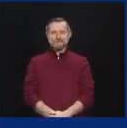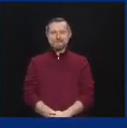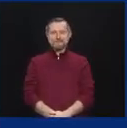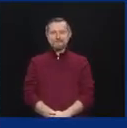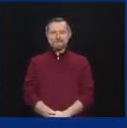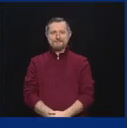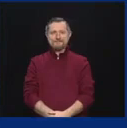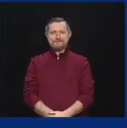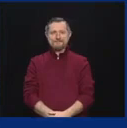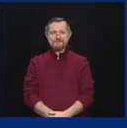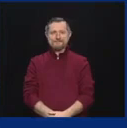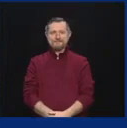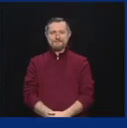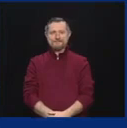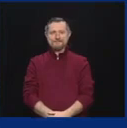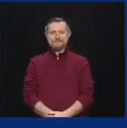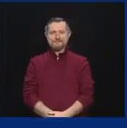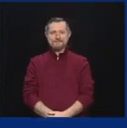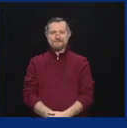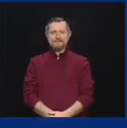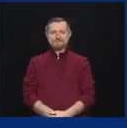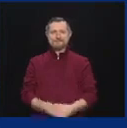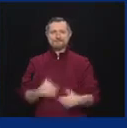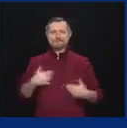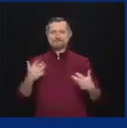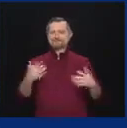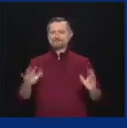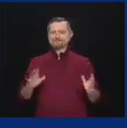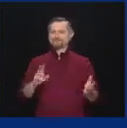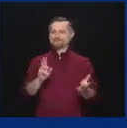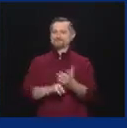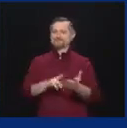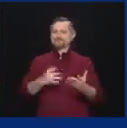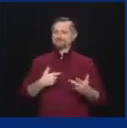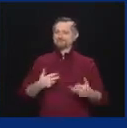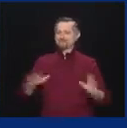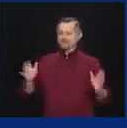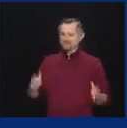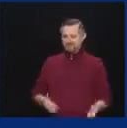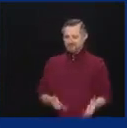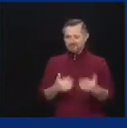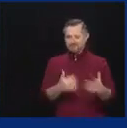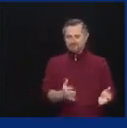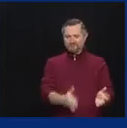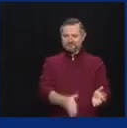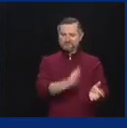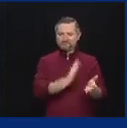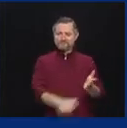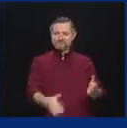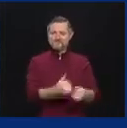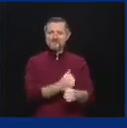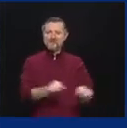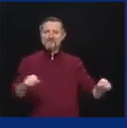All right, we just see this pen. It is now official. Sully is saved.